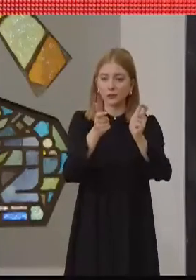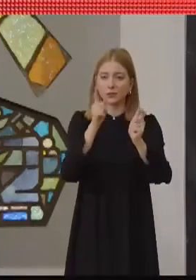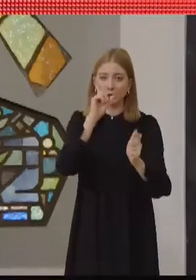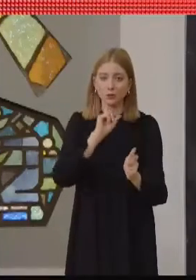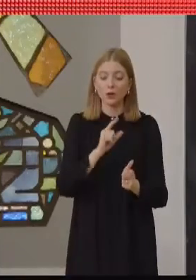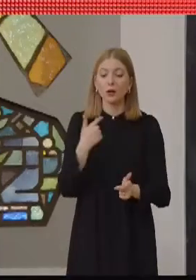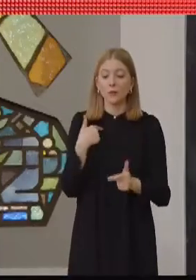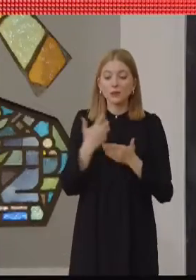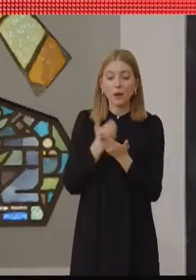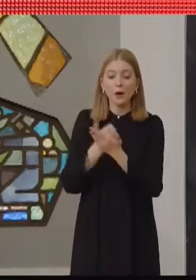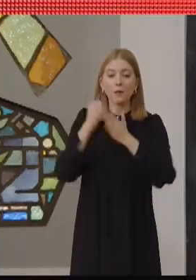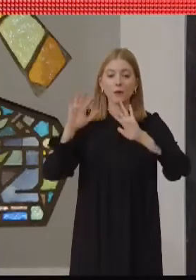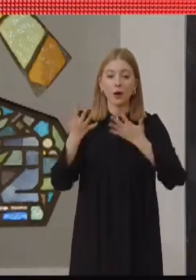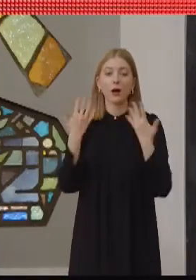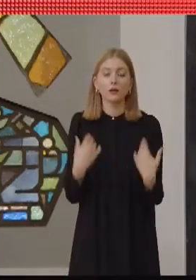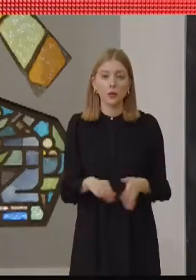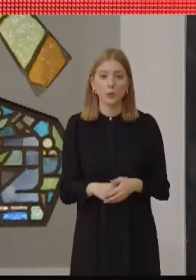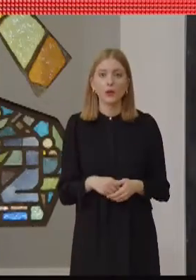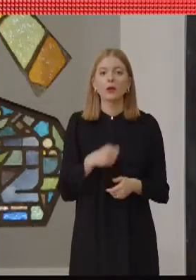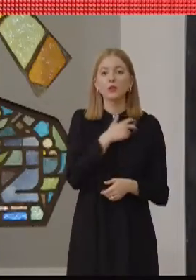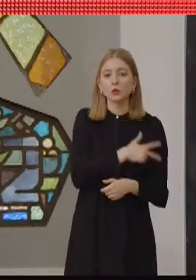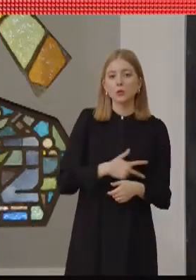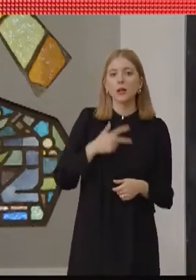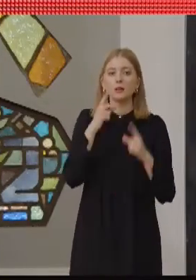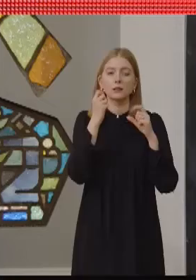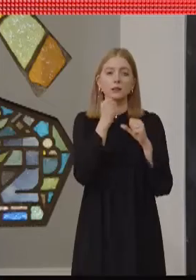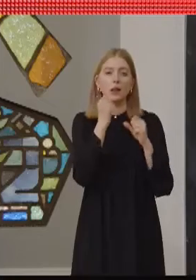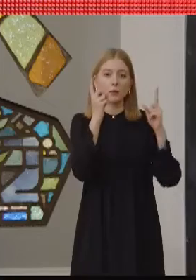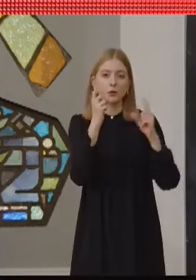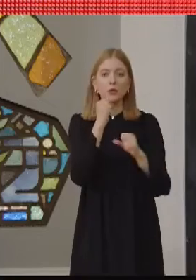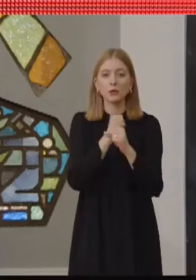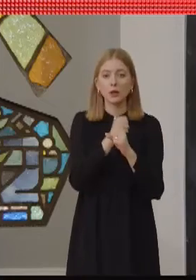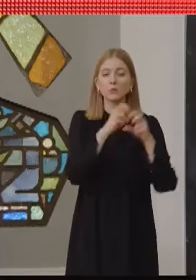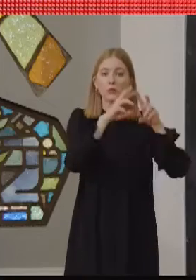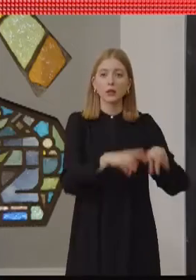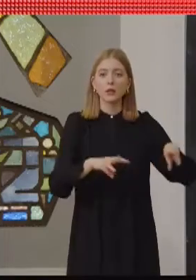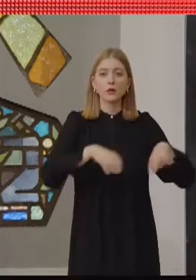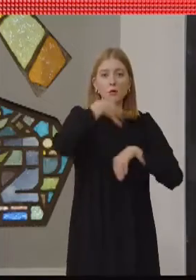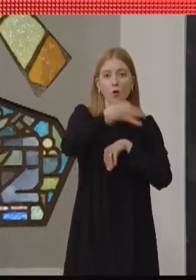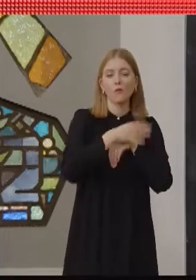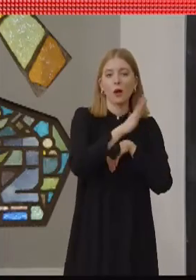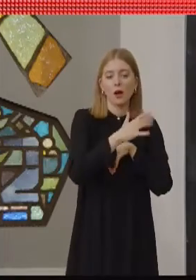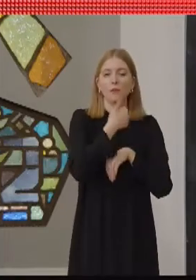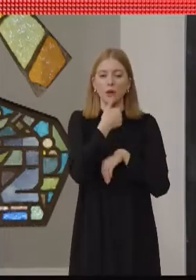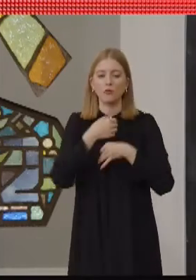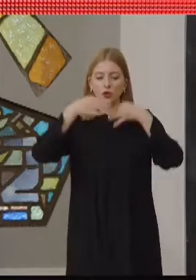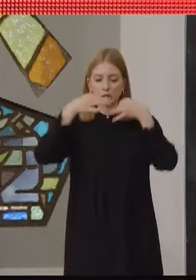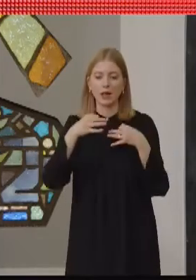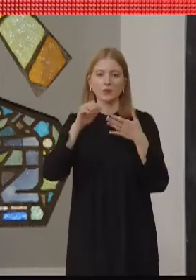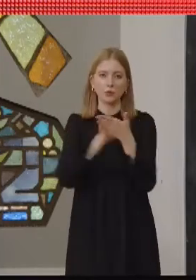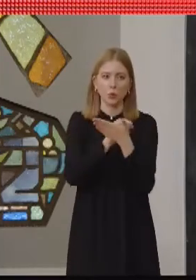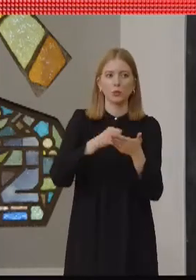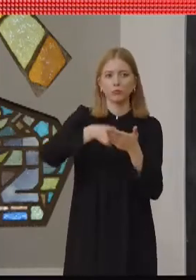I should speak about our achievements. The Ministry of Social Security and Labor